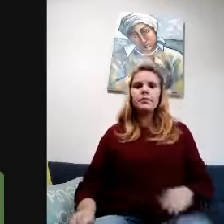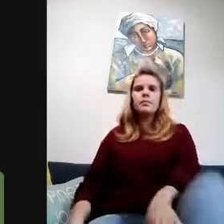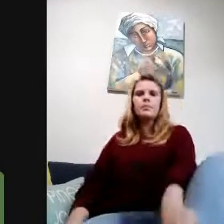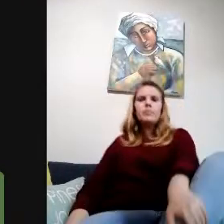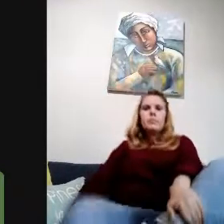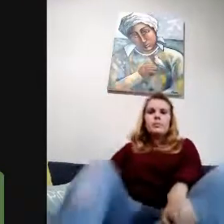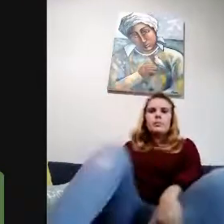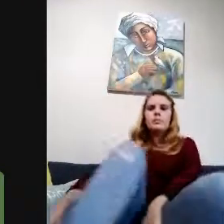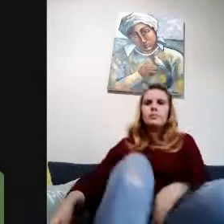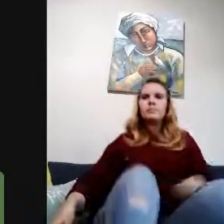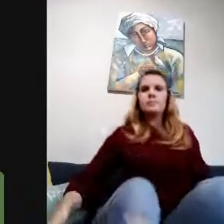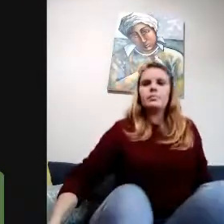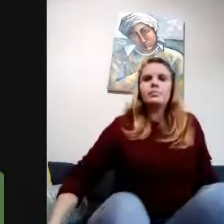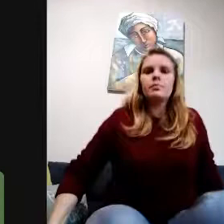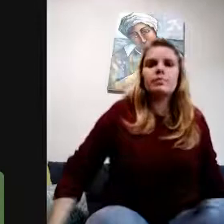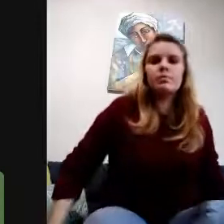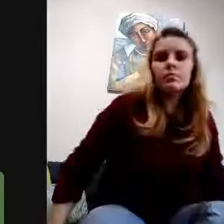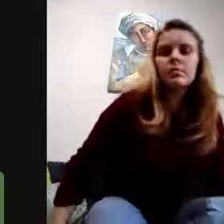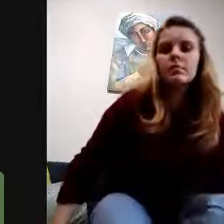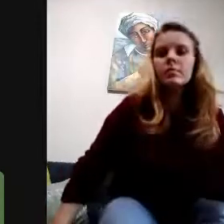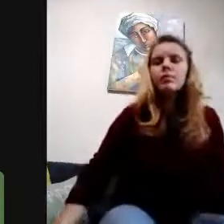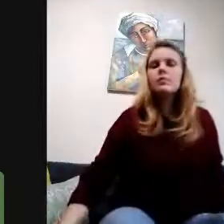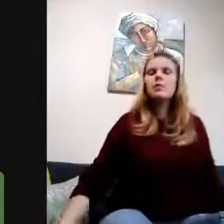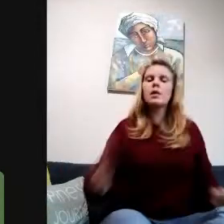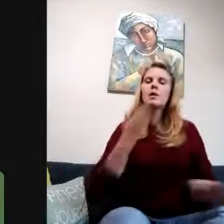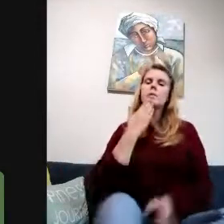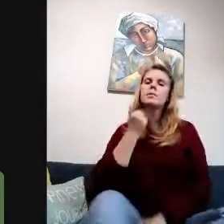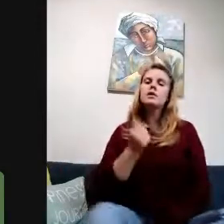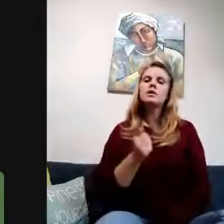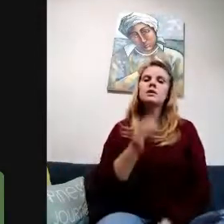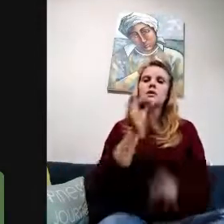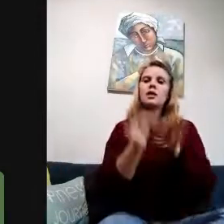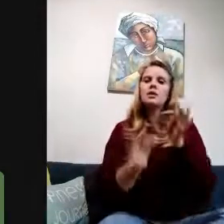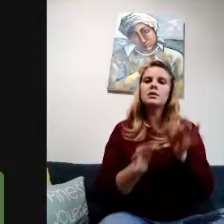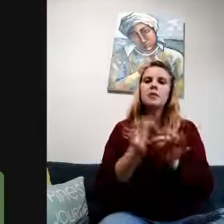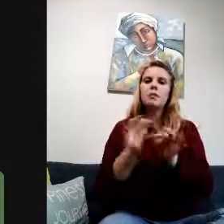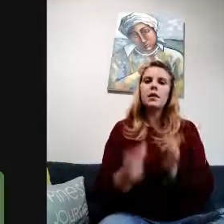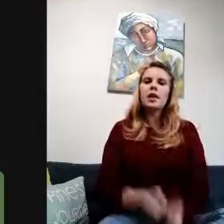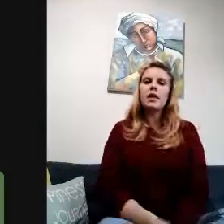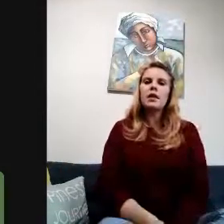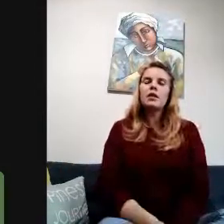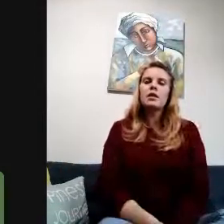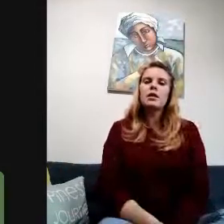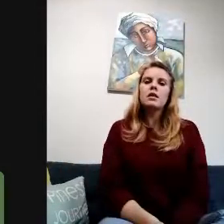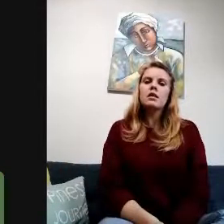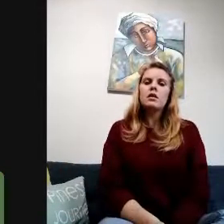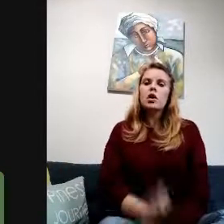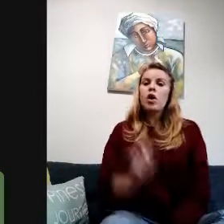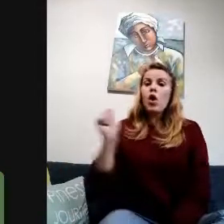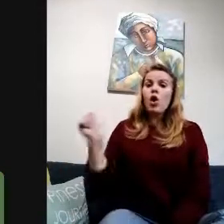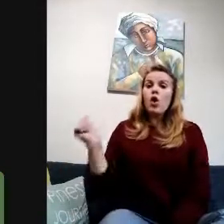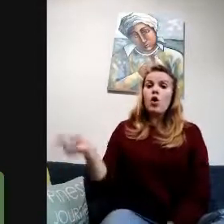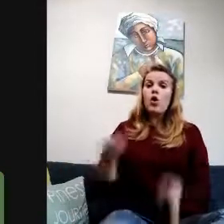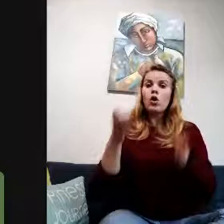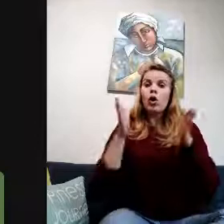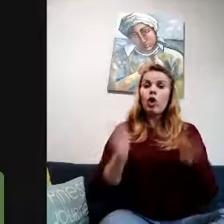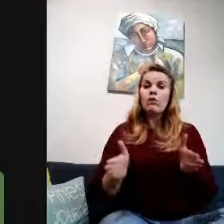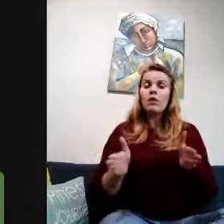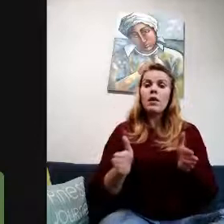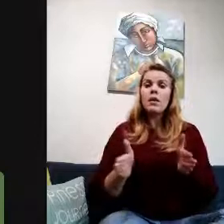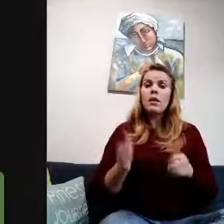note, would you mind just sort of touching on whether golfers will be required to cover the cost